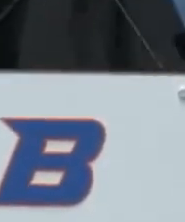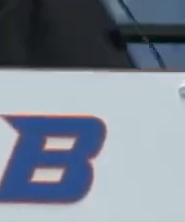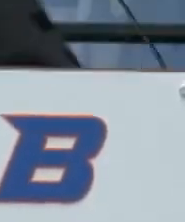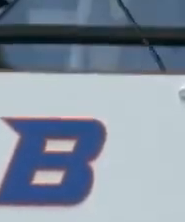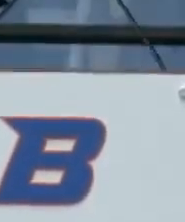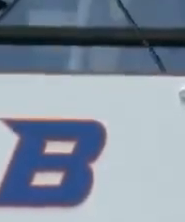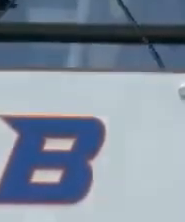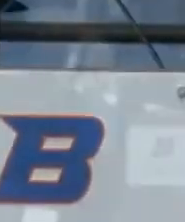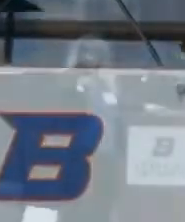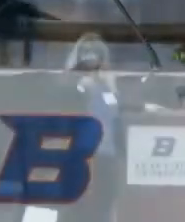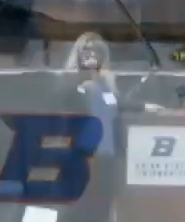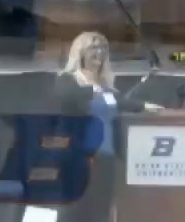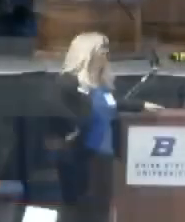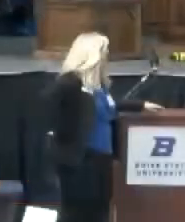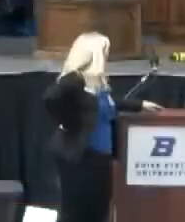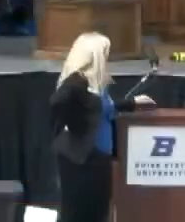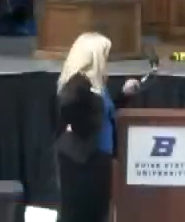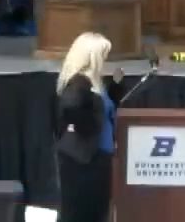staff?